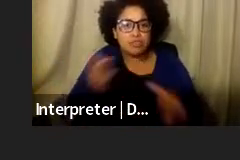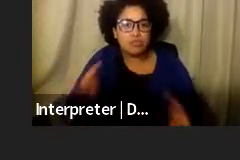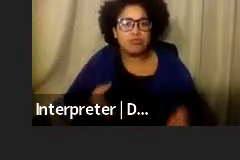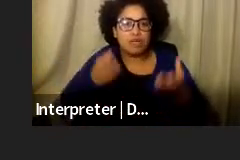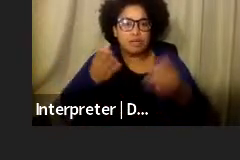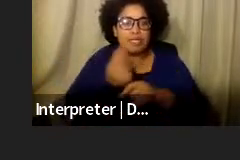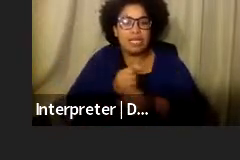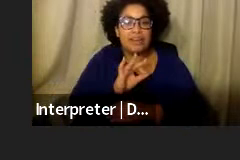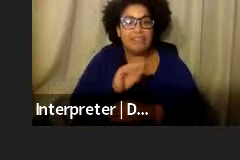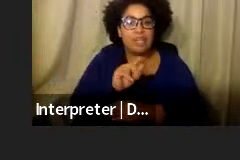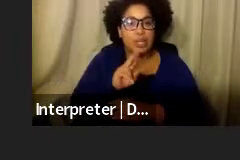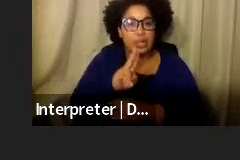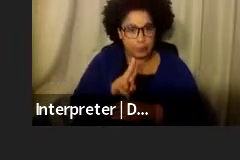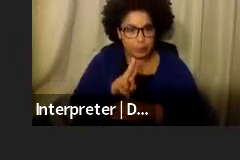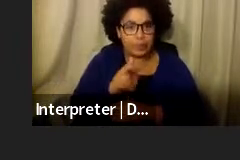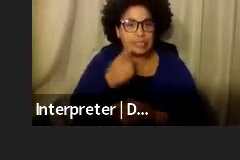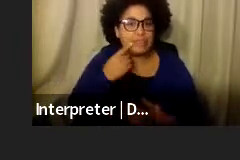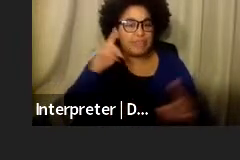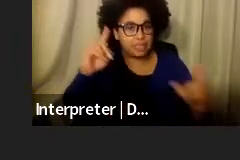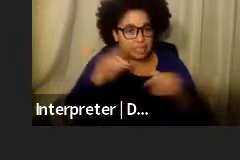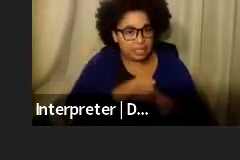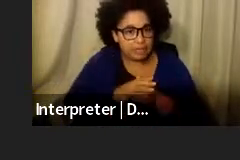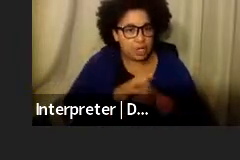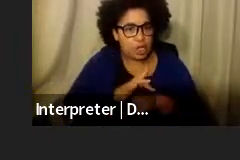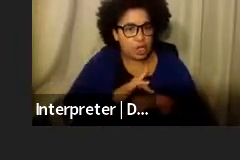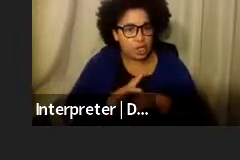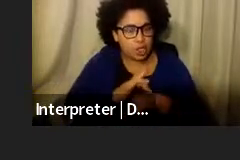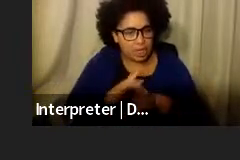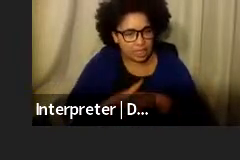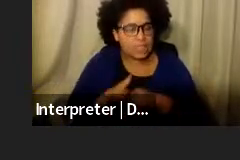a flu shot. That it's effective. Early